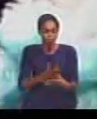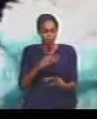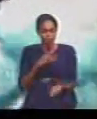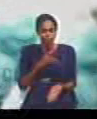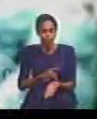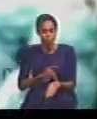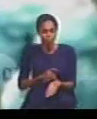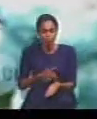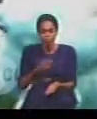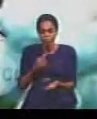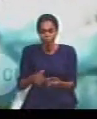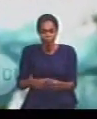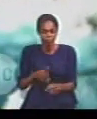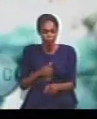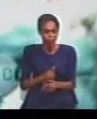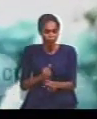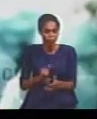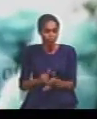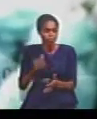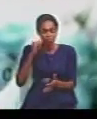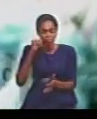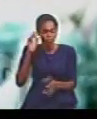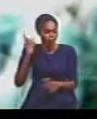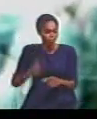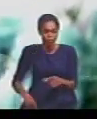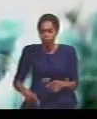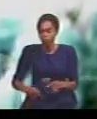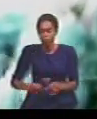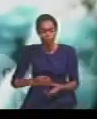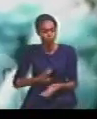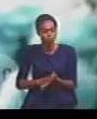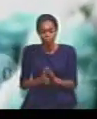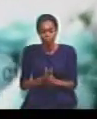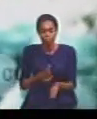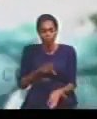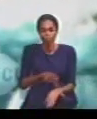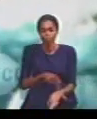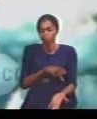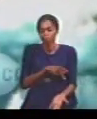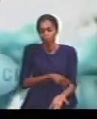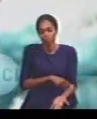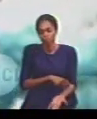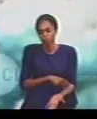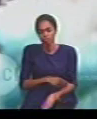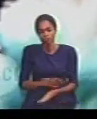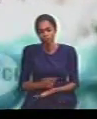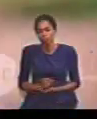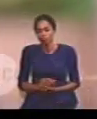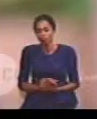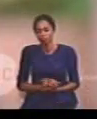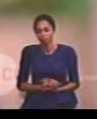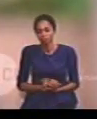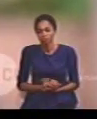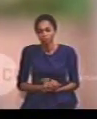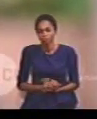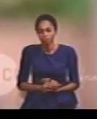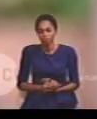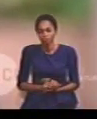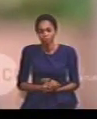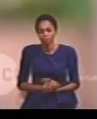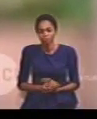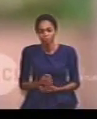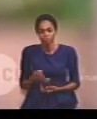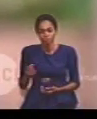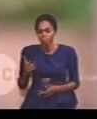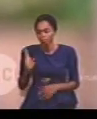she cannot carry a baby. Zero chance of her being able to carry a baby. When I came back,